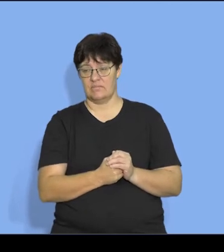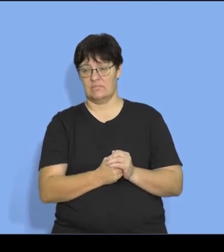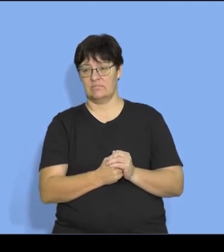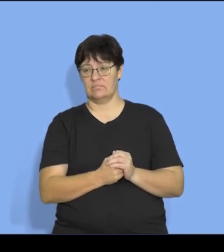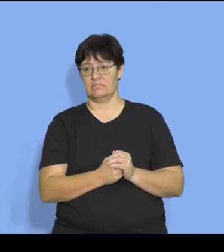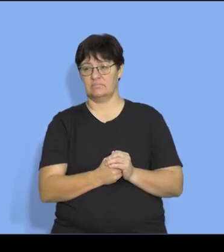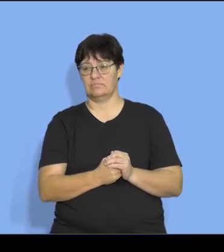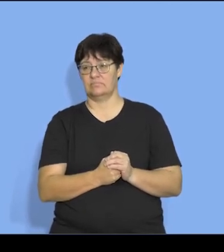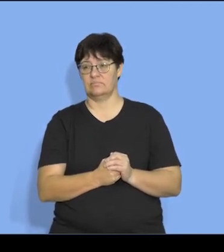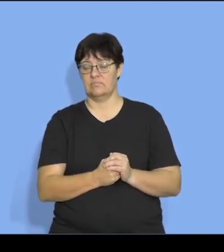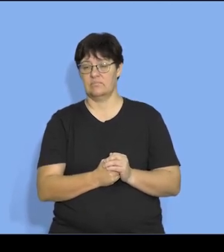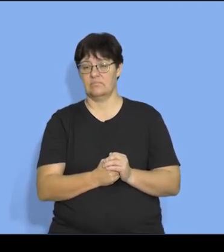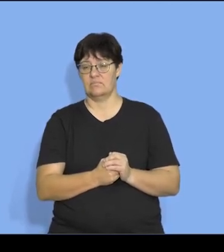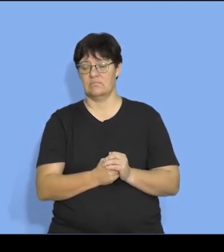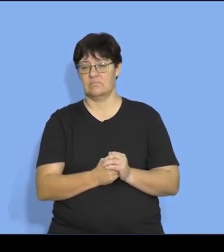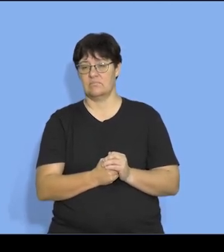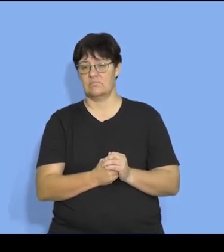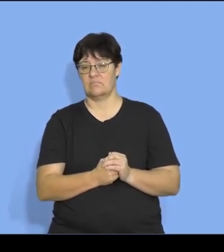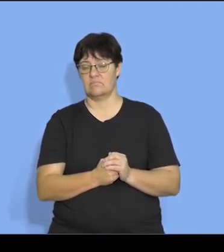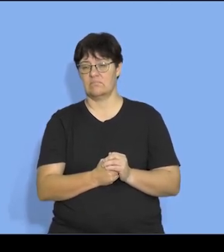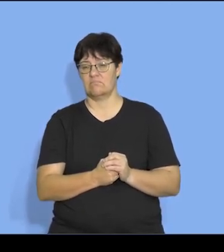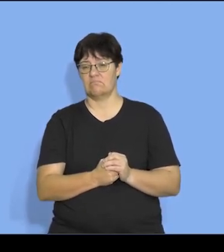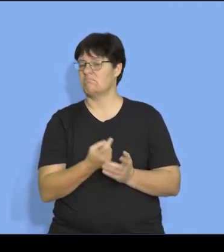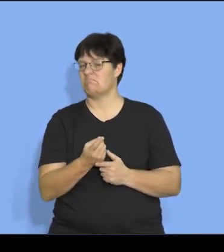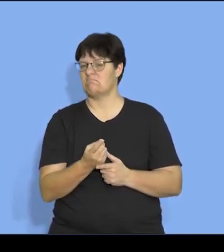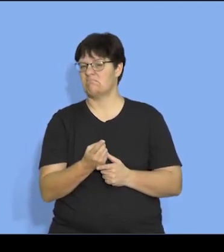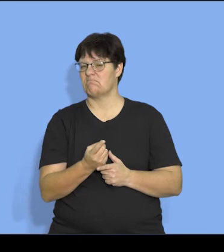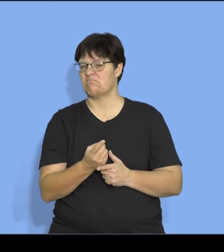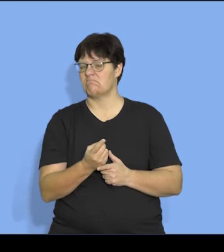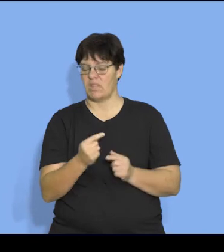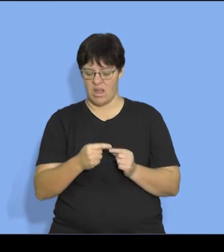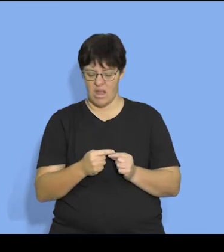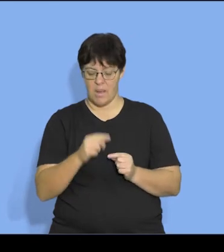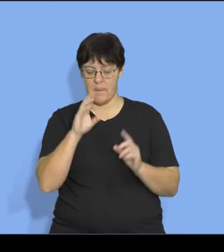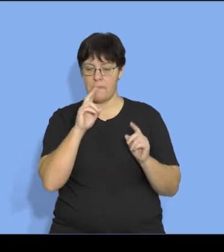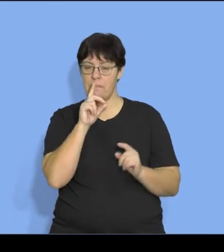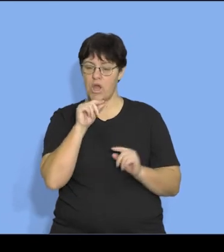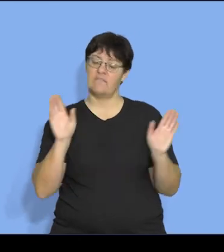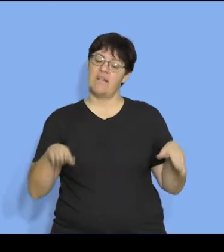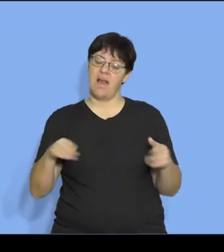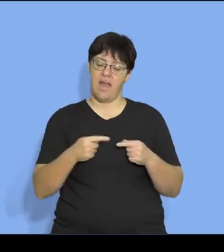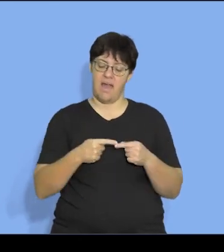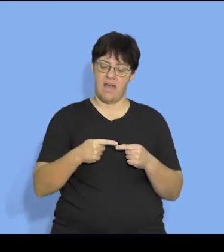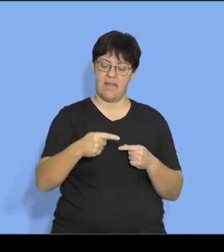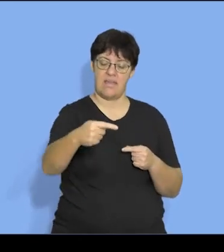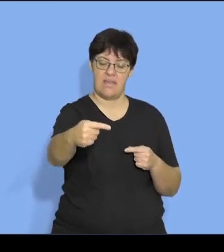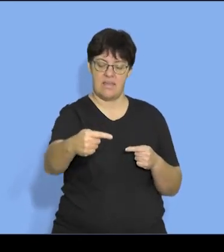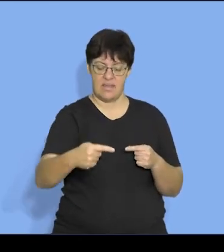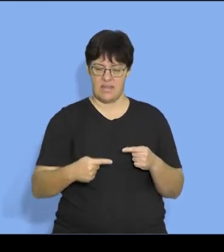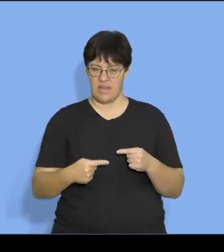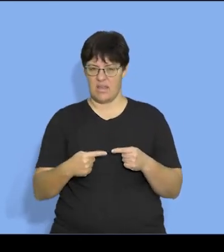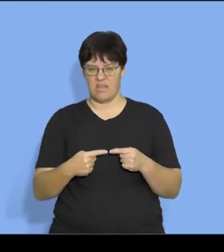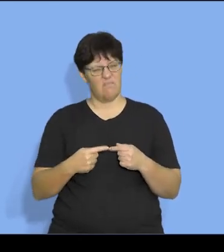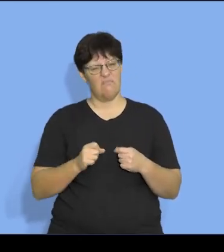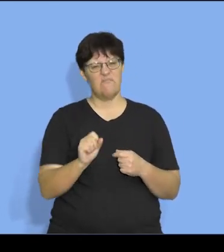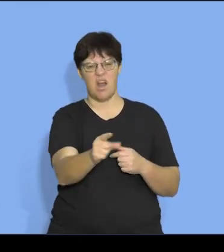okay? So now they say, what distance did the bird fly? I'm just going to put the diagram again to make it easier for us.